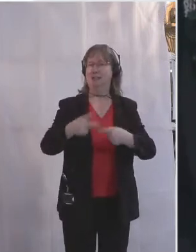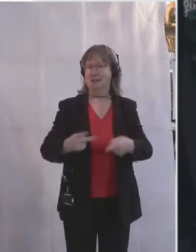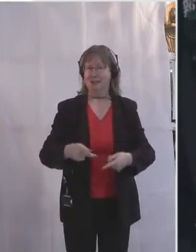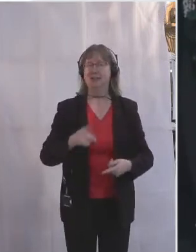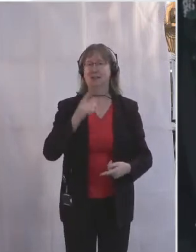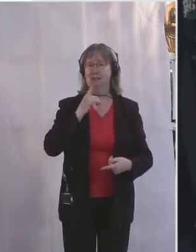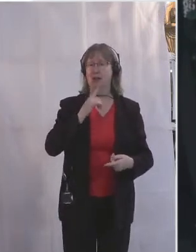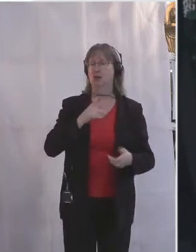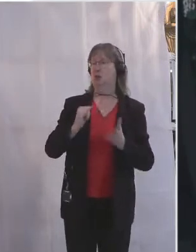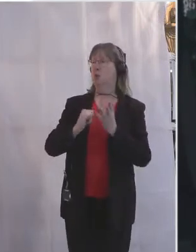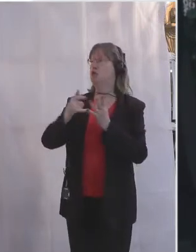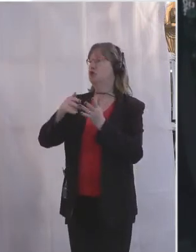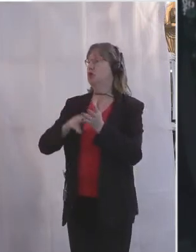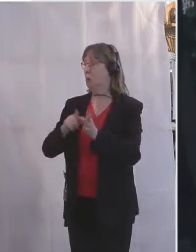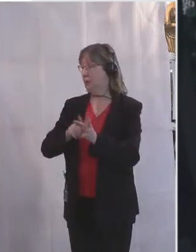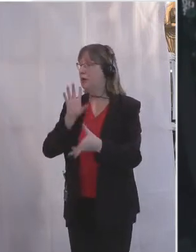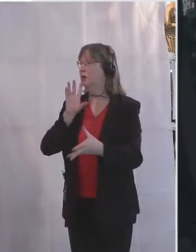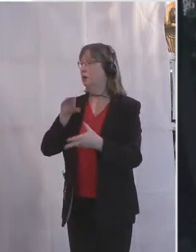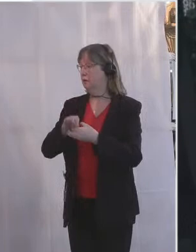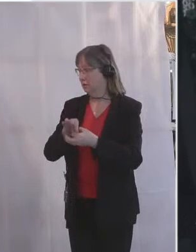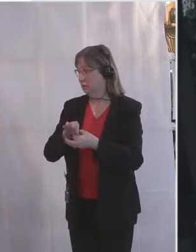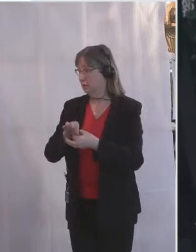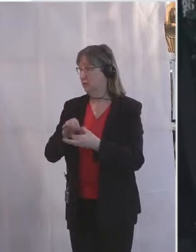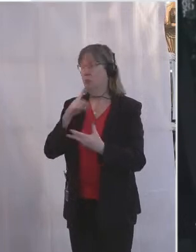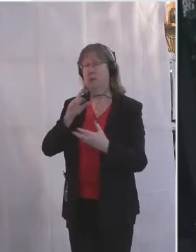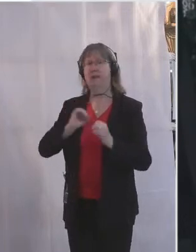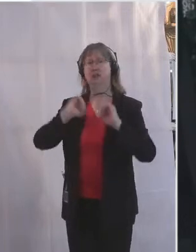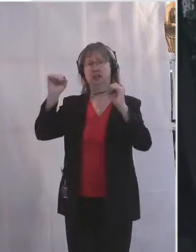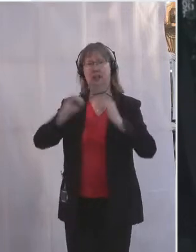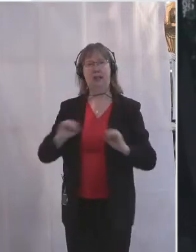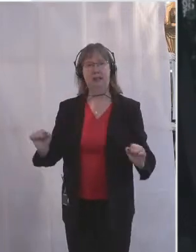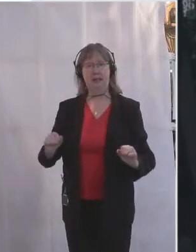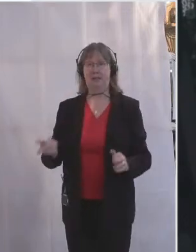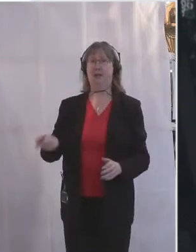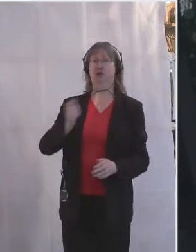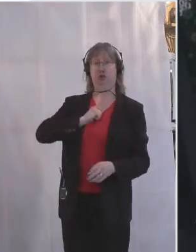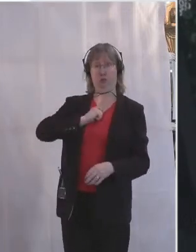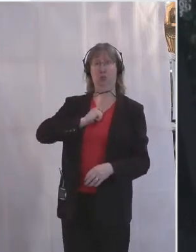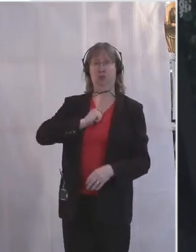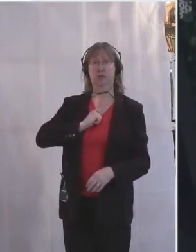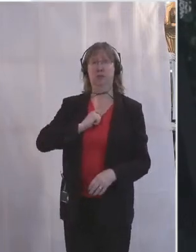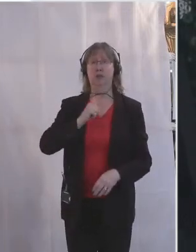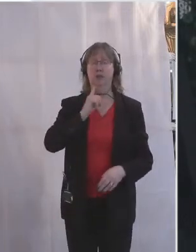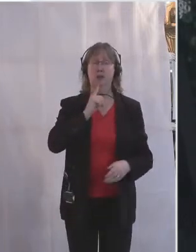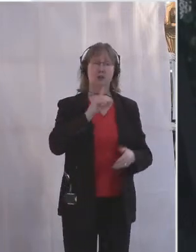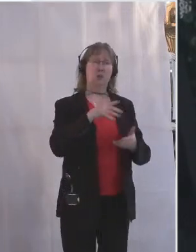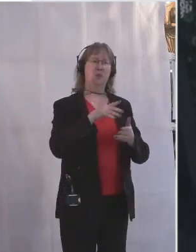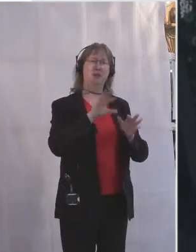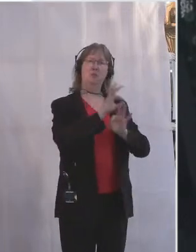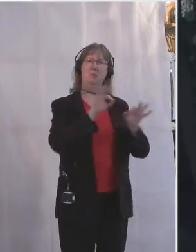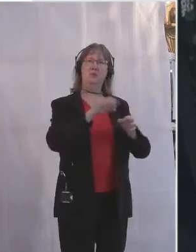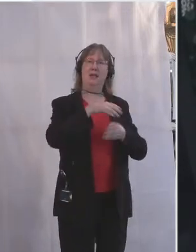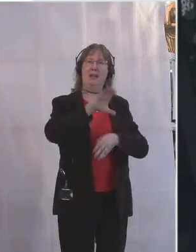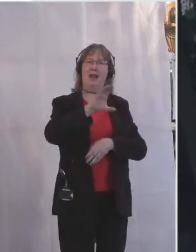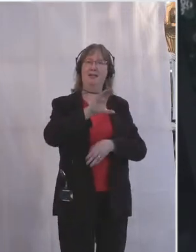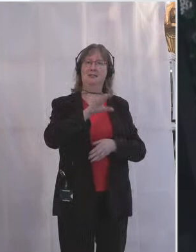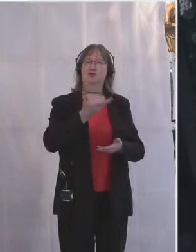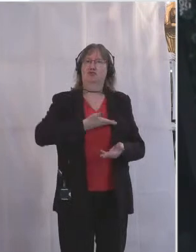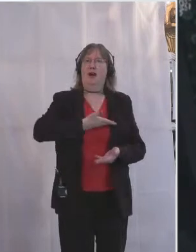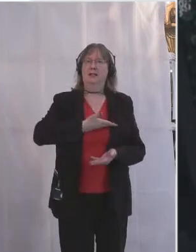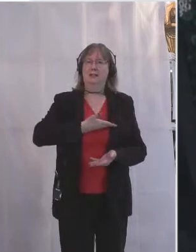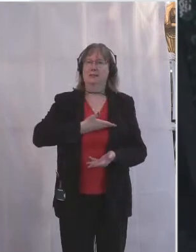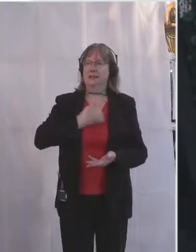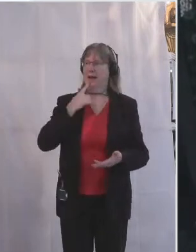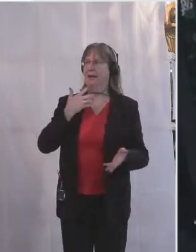sued cheerleading, I was perfectly placed to create a solution to solve that music rights licensing issue on a global